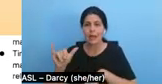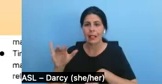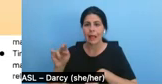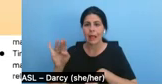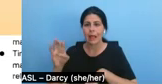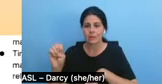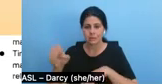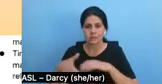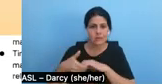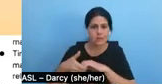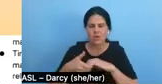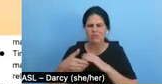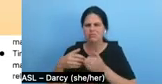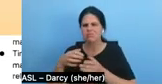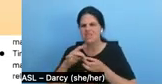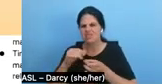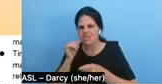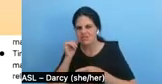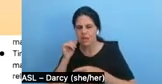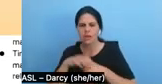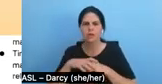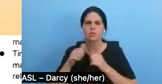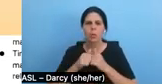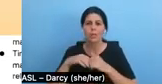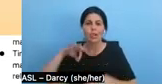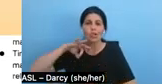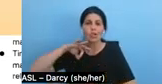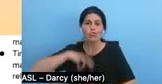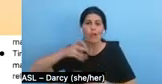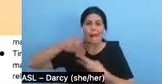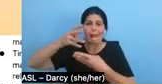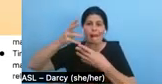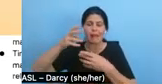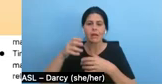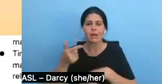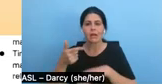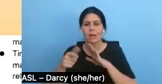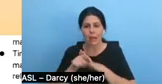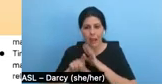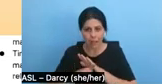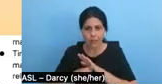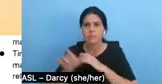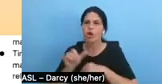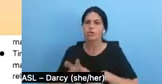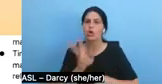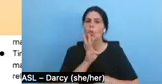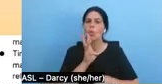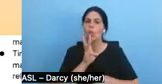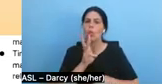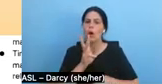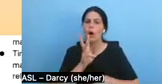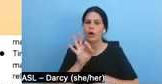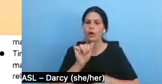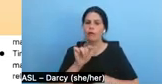also has best practices for waterfall guidelines. And again, waterfall, as you can see on the slide here is the